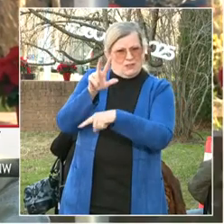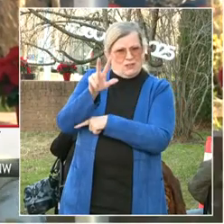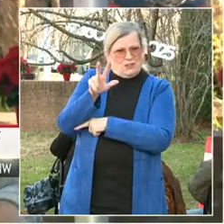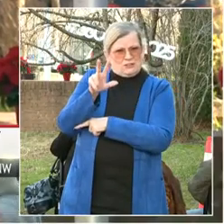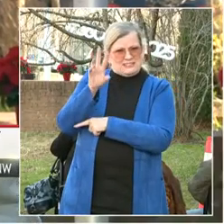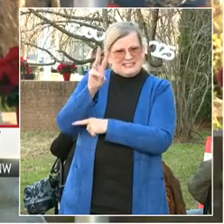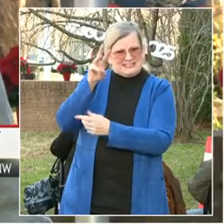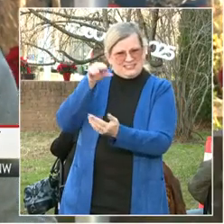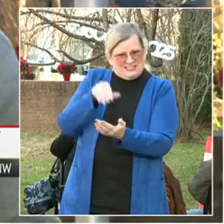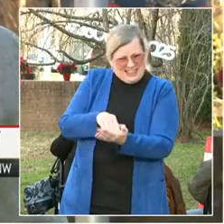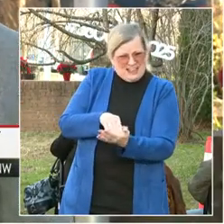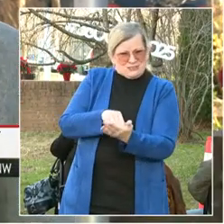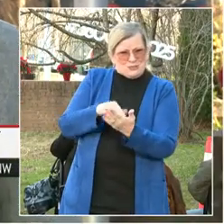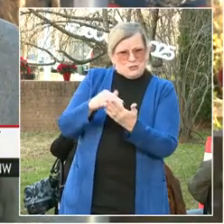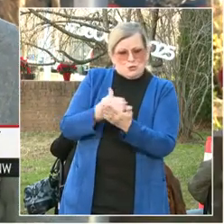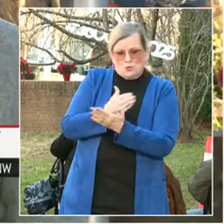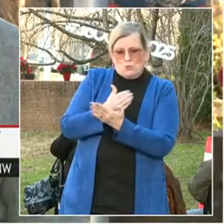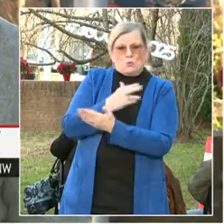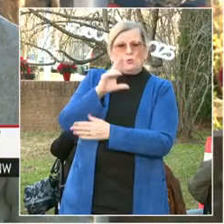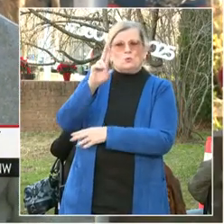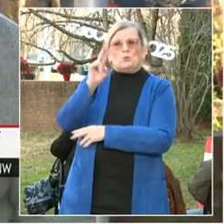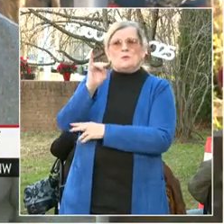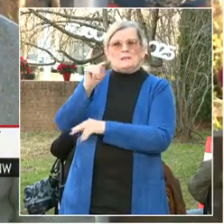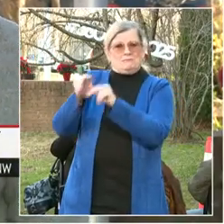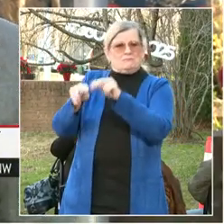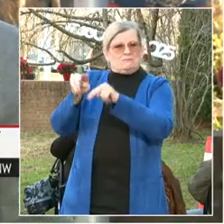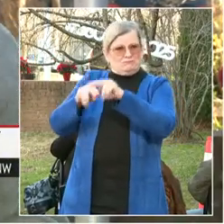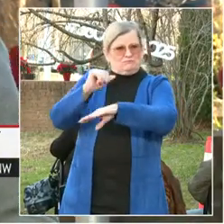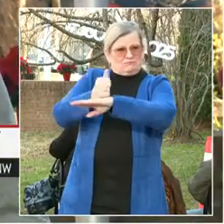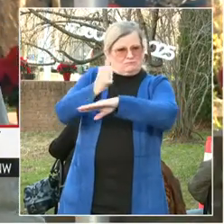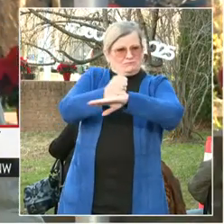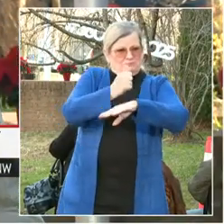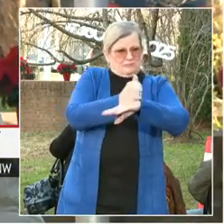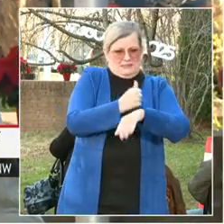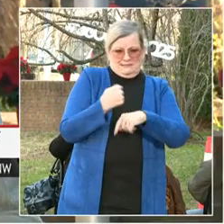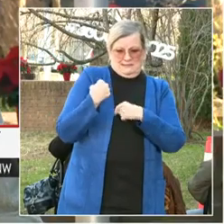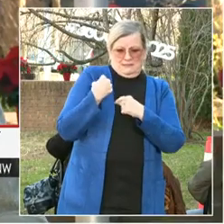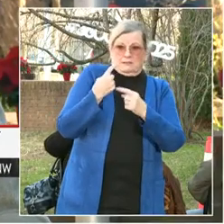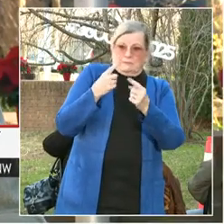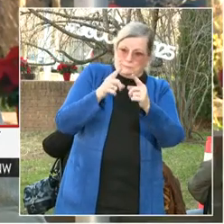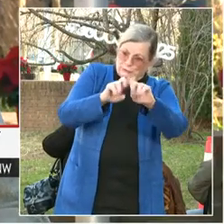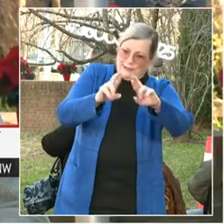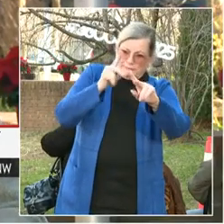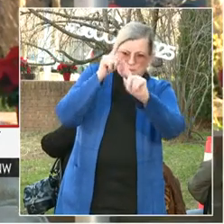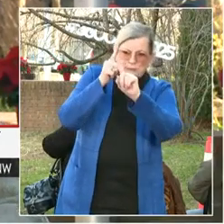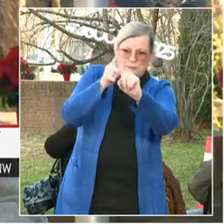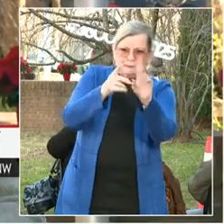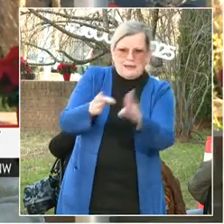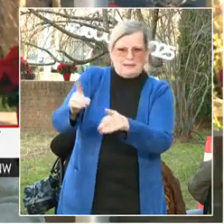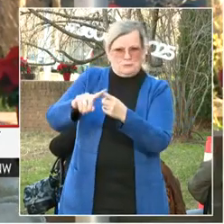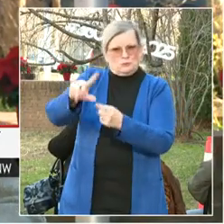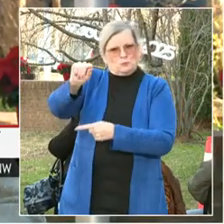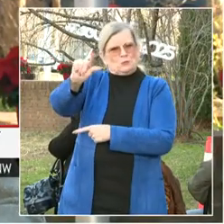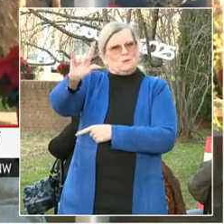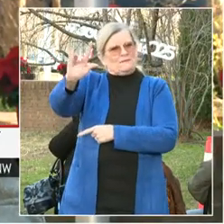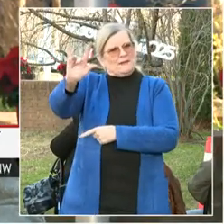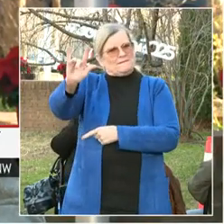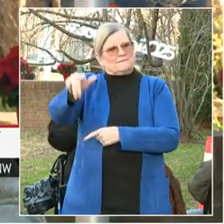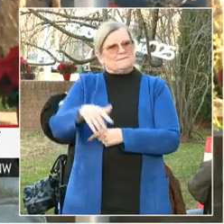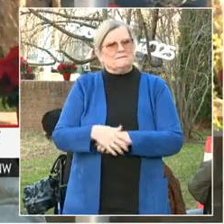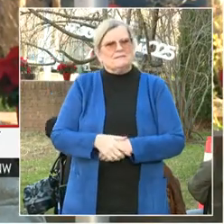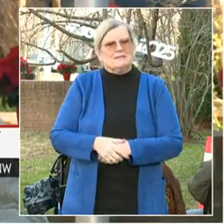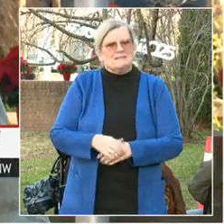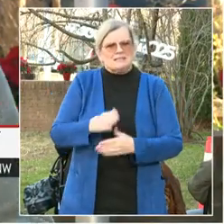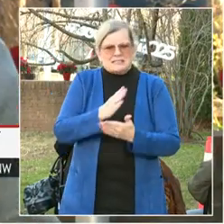2025, and to make sure that we designated within those 36,000 units a significant chunk that would be